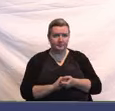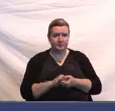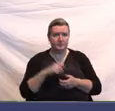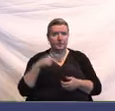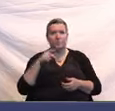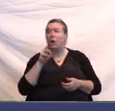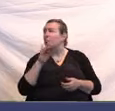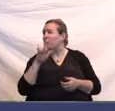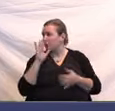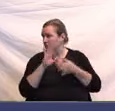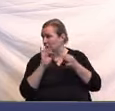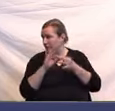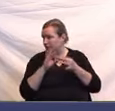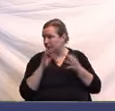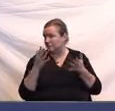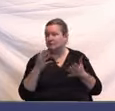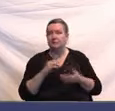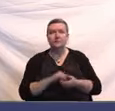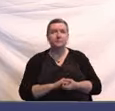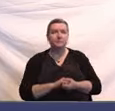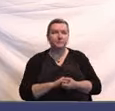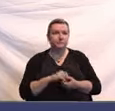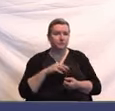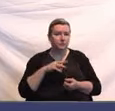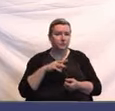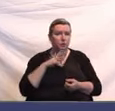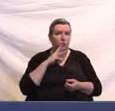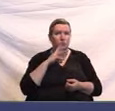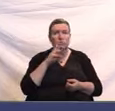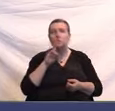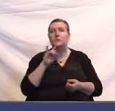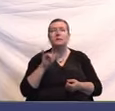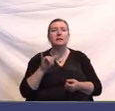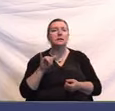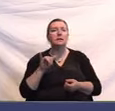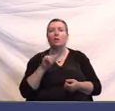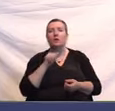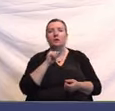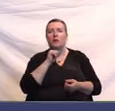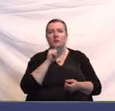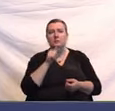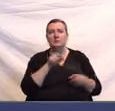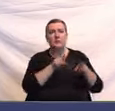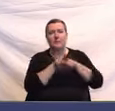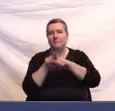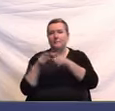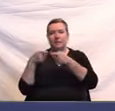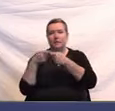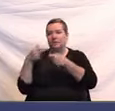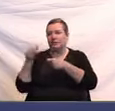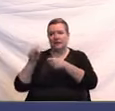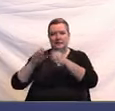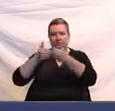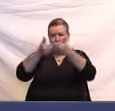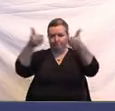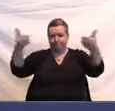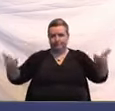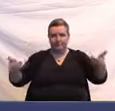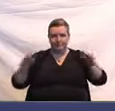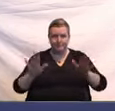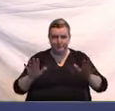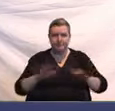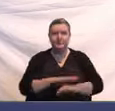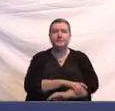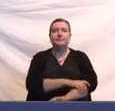on. Water utilities are not treated pari passu with electric and gas, and there is